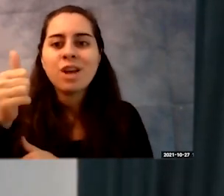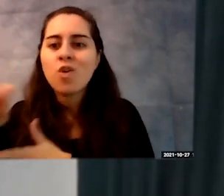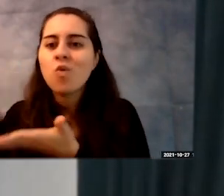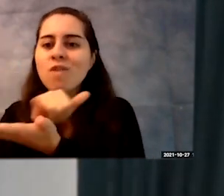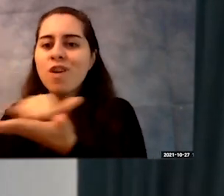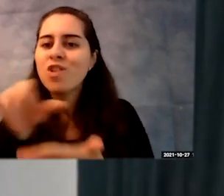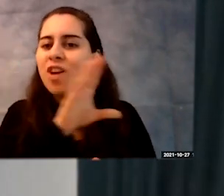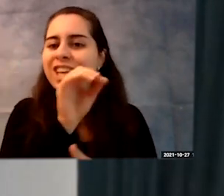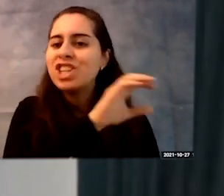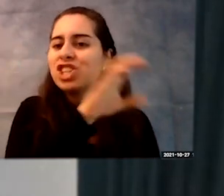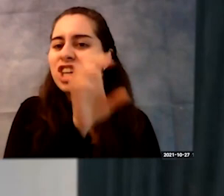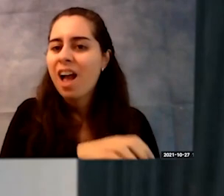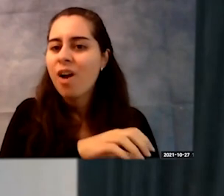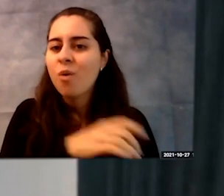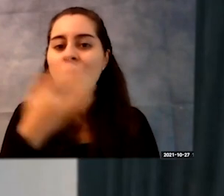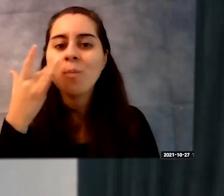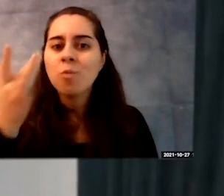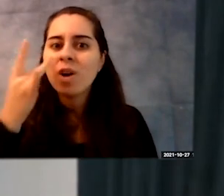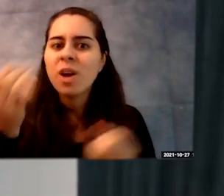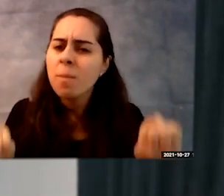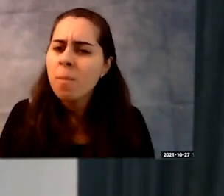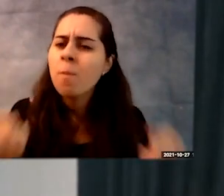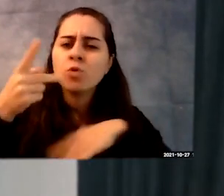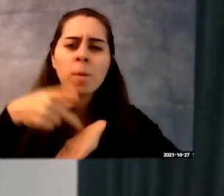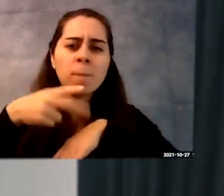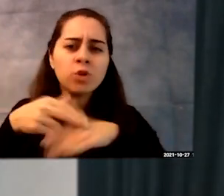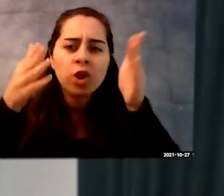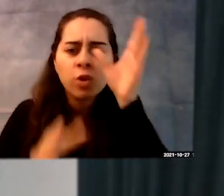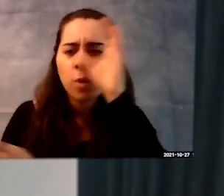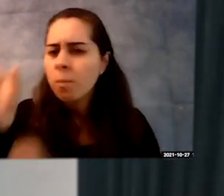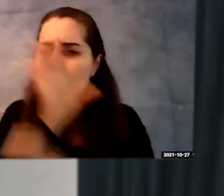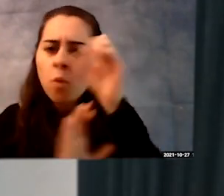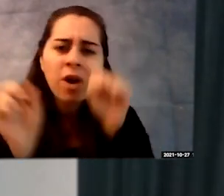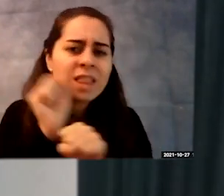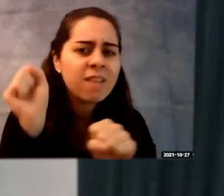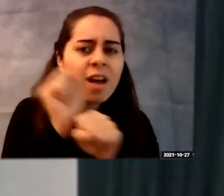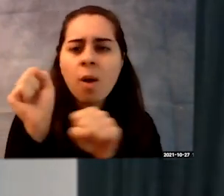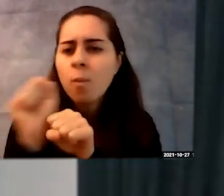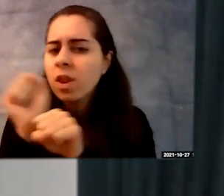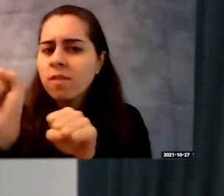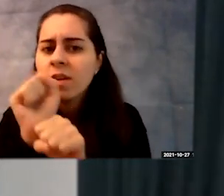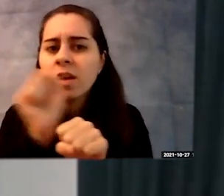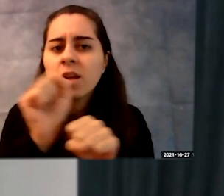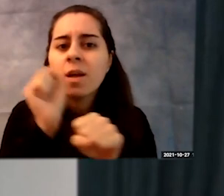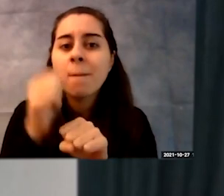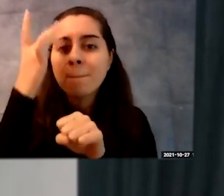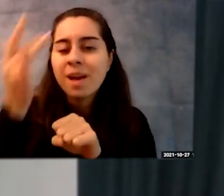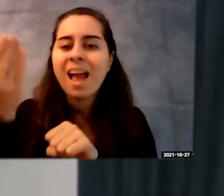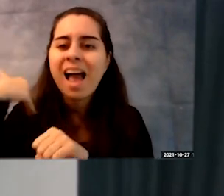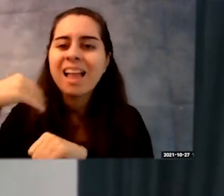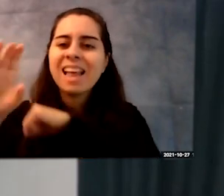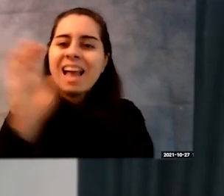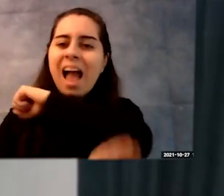influx of Puerto Ricans seeking job opportunities after being displaced from rural jobs in Puerto